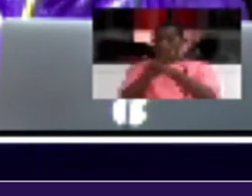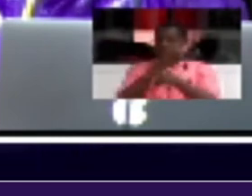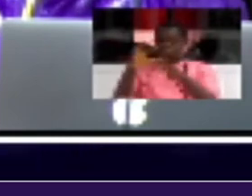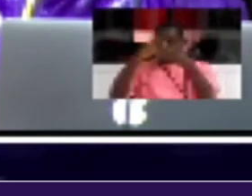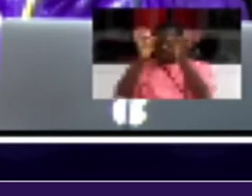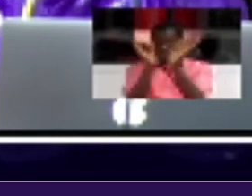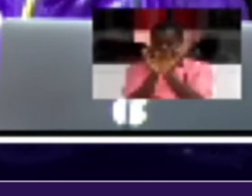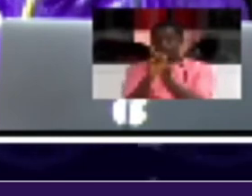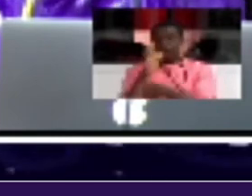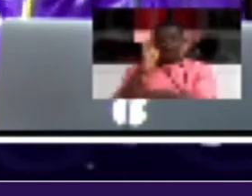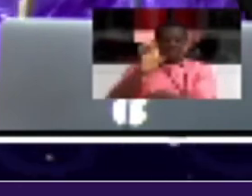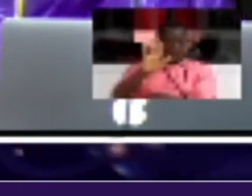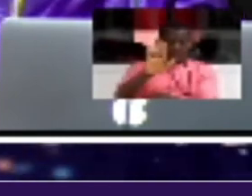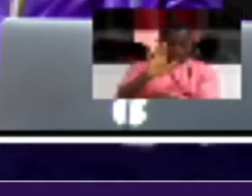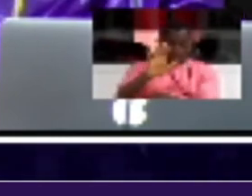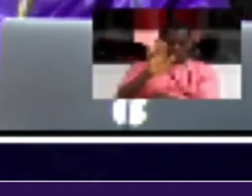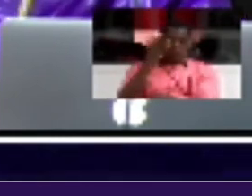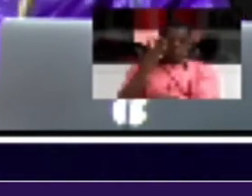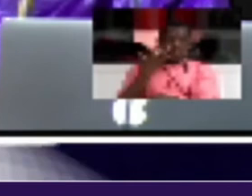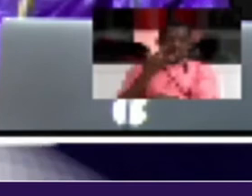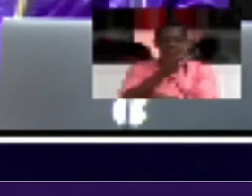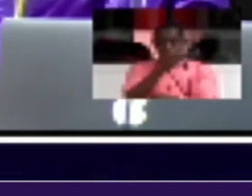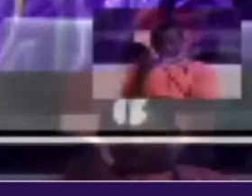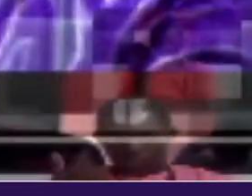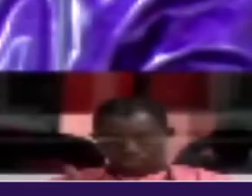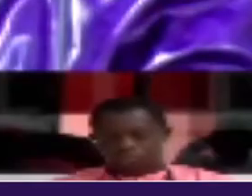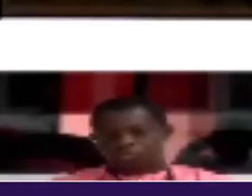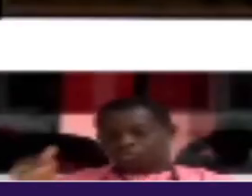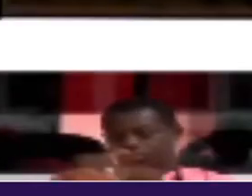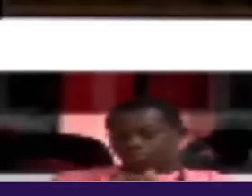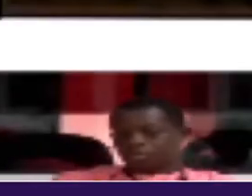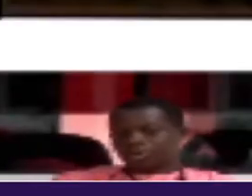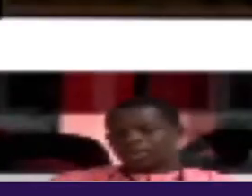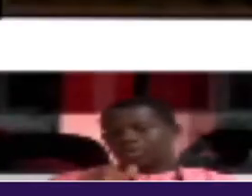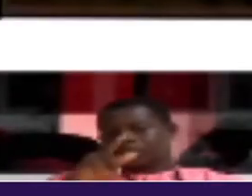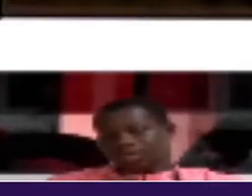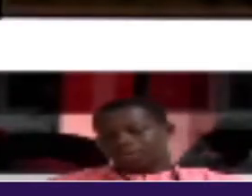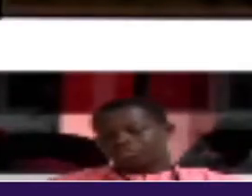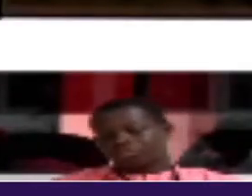team. Later, when these people come in, that's the time it become